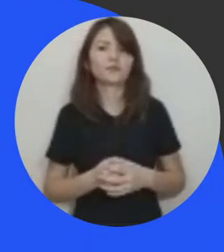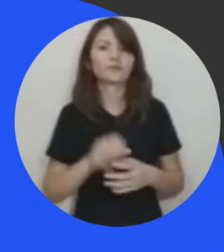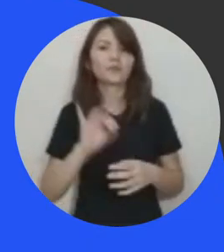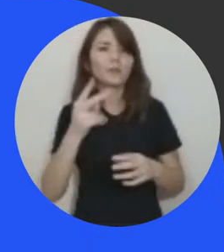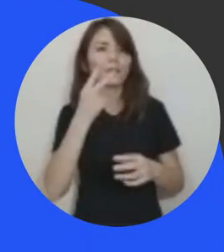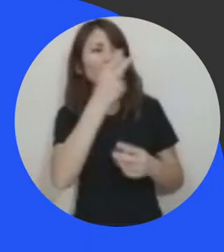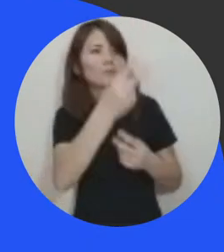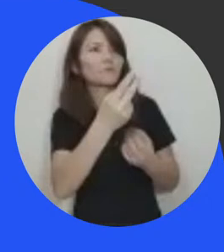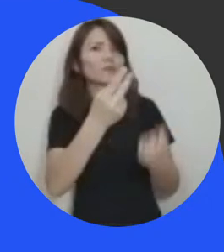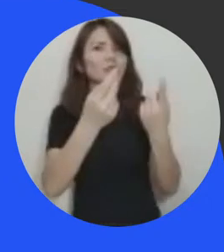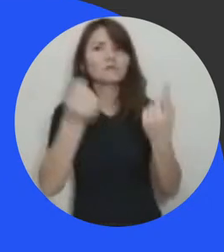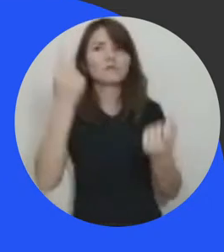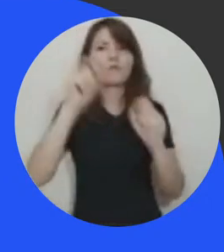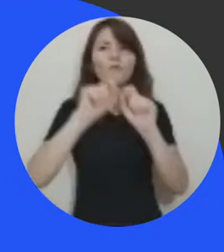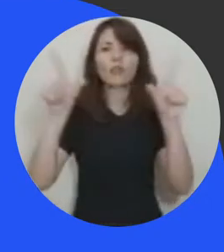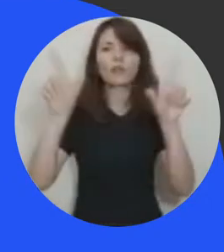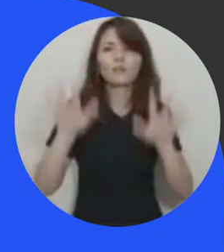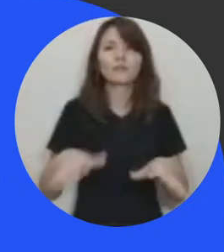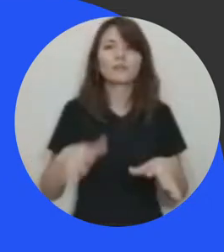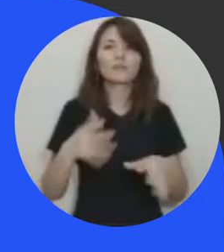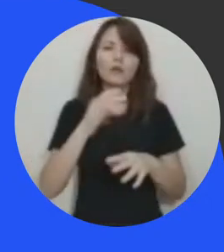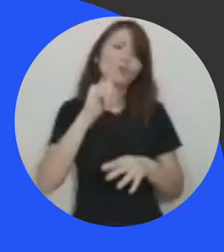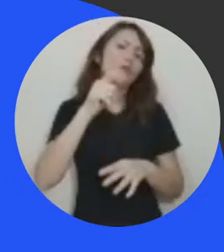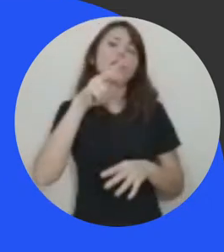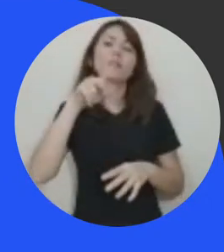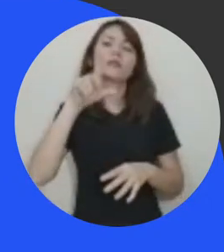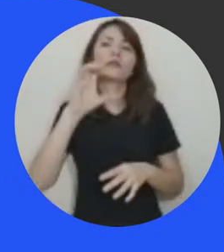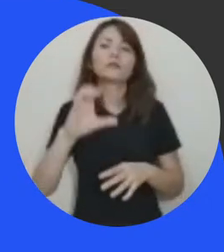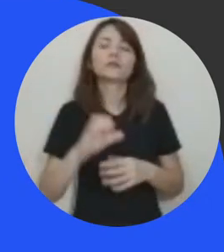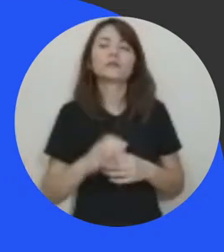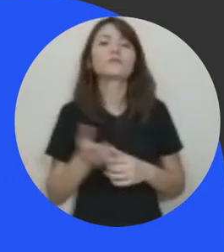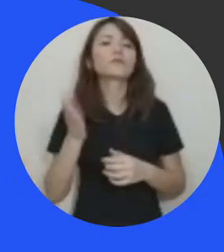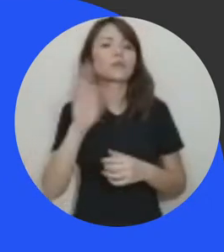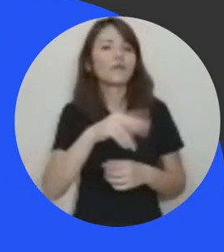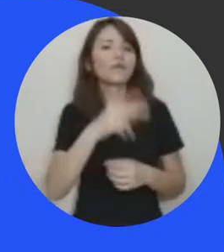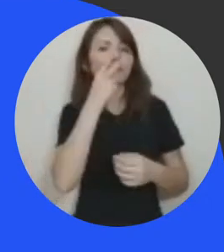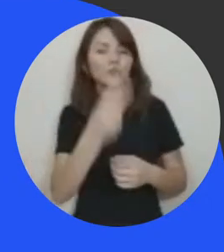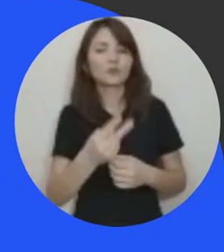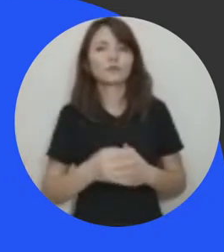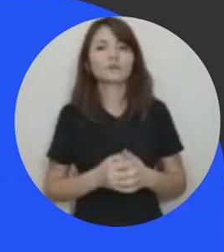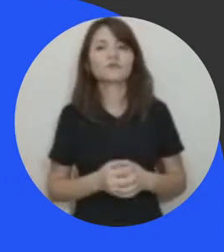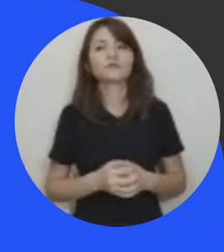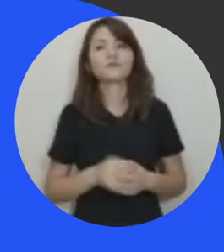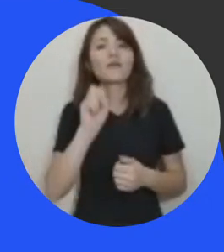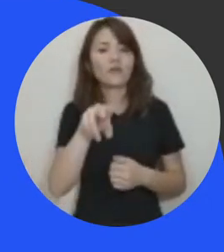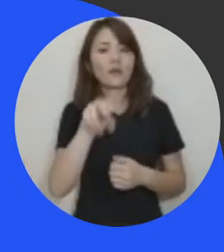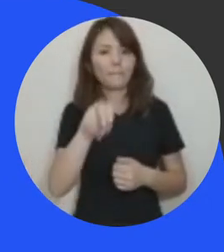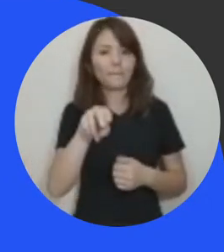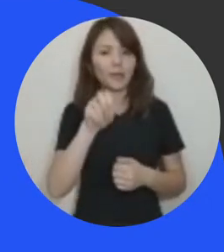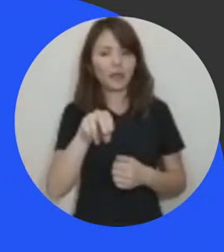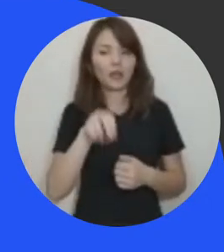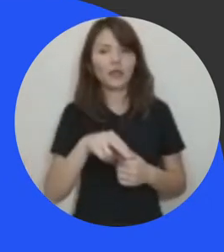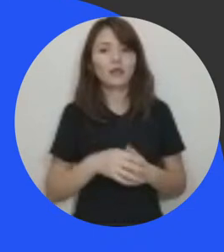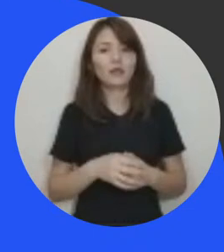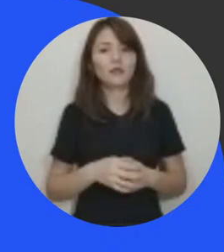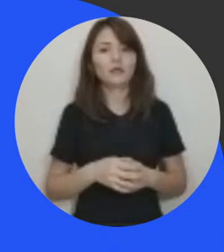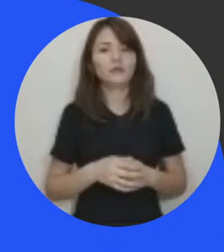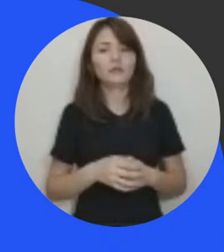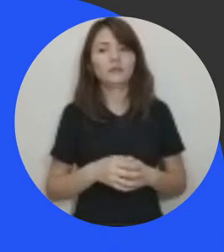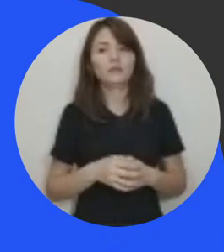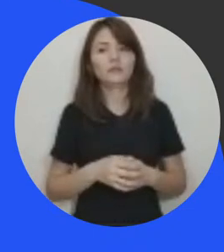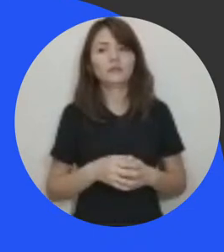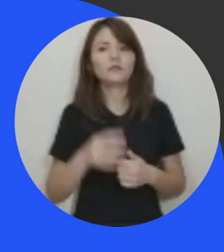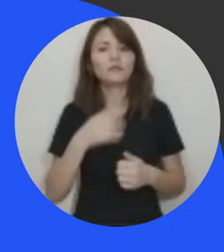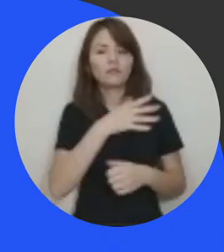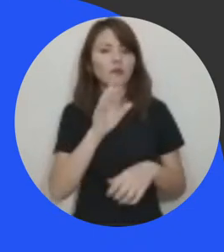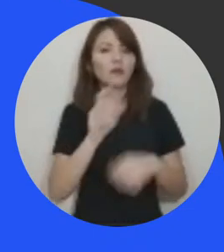Wales. So in about April, we'd identified that across